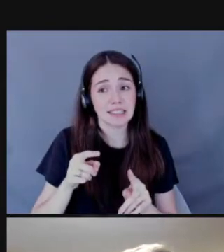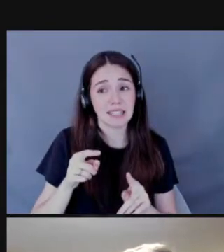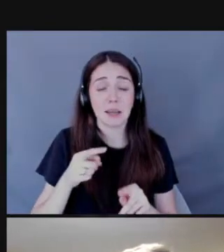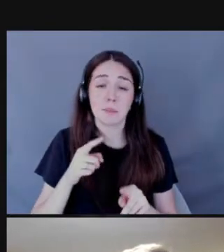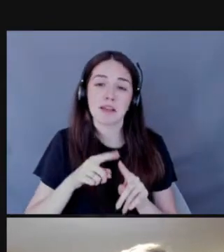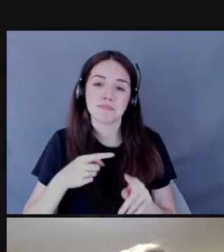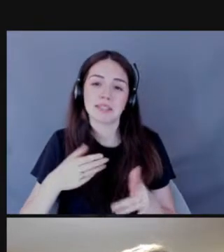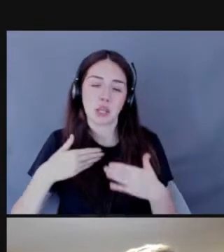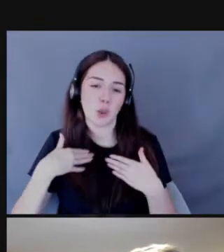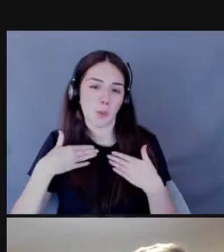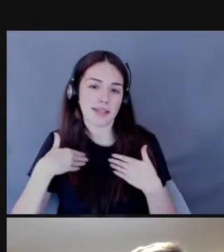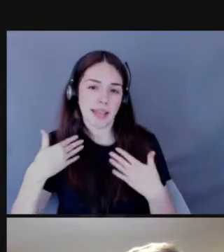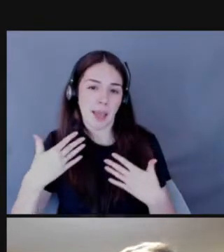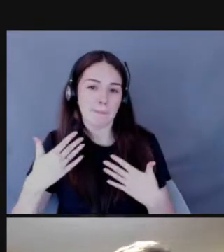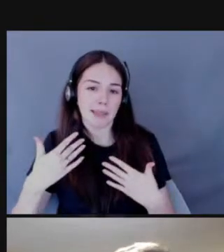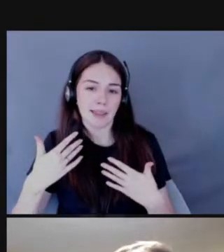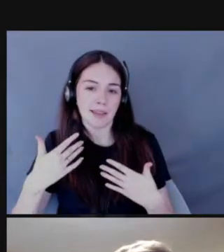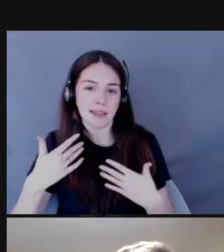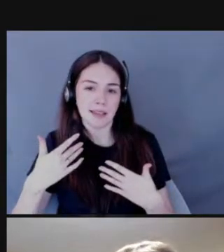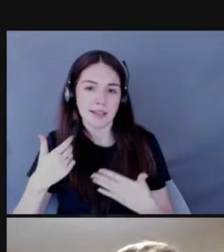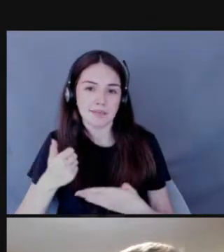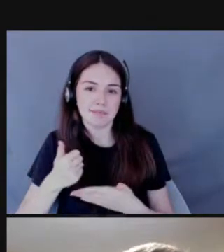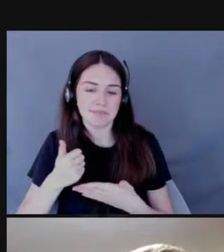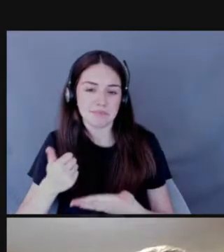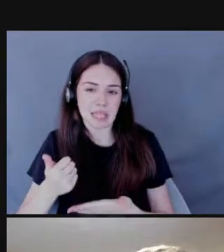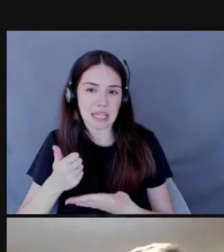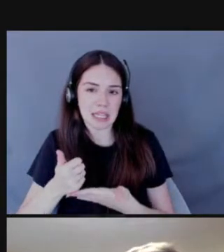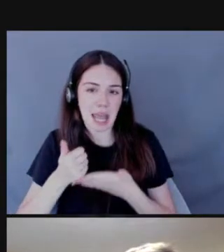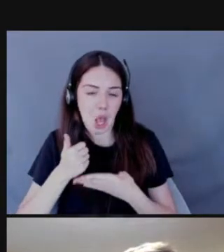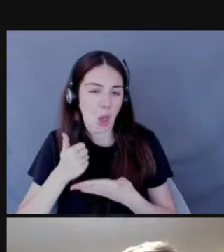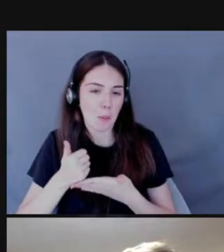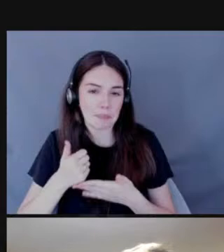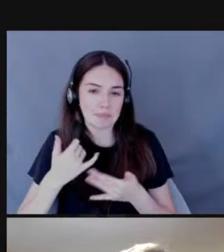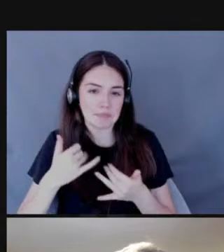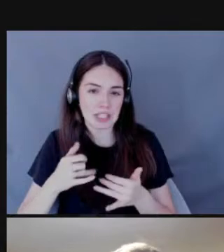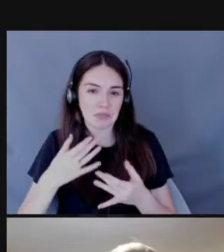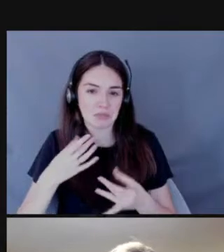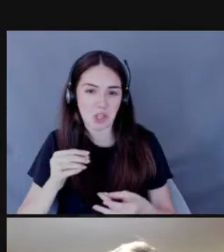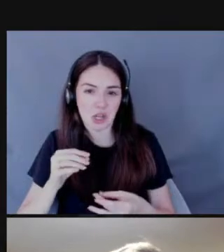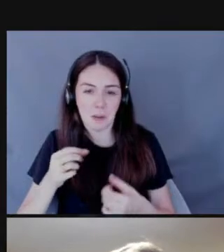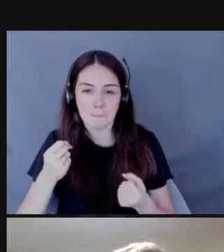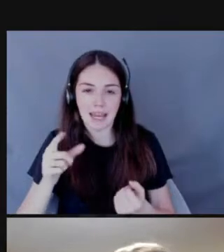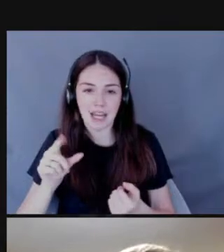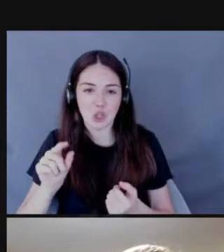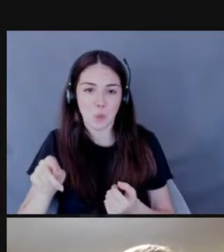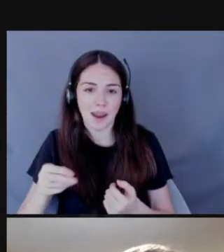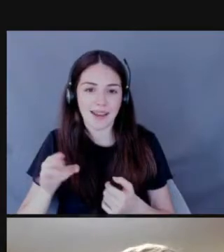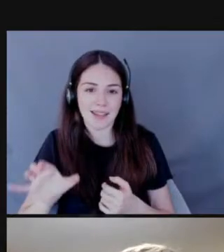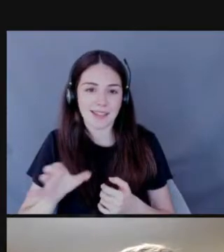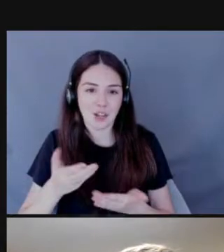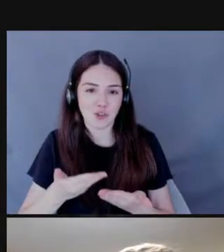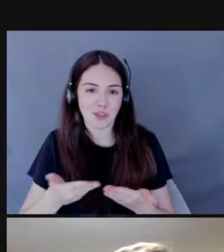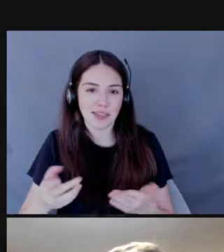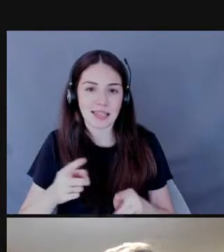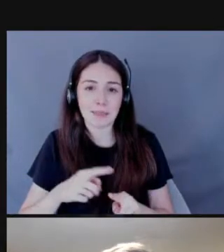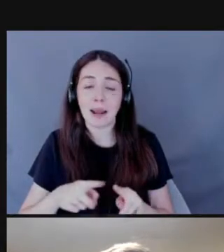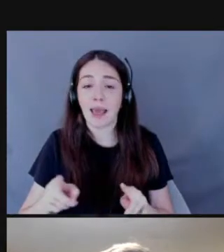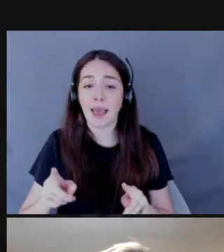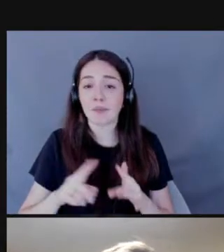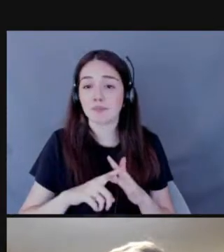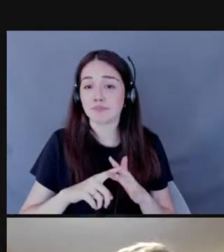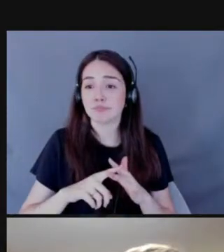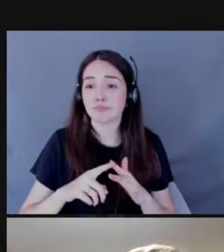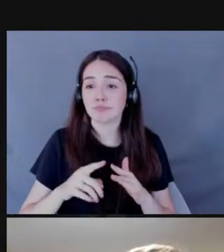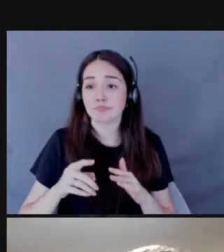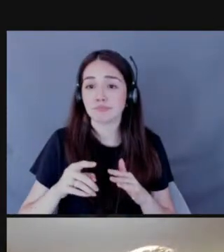happy to do it because he did all kinds of 20th century stuff. But I walked away from Wilson, and I've never stopped